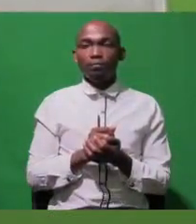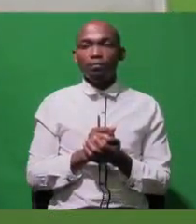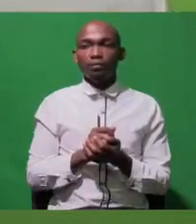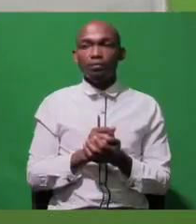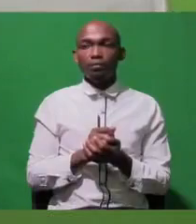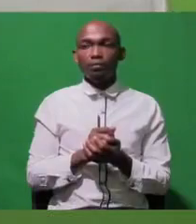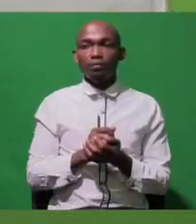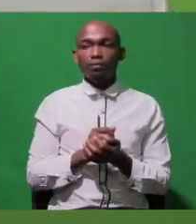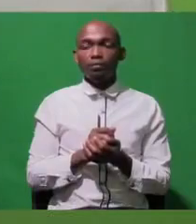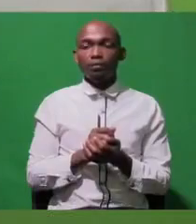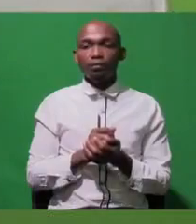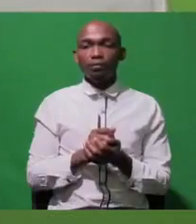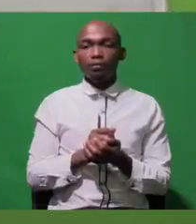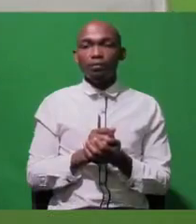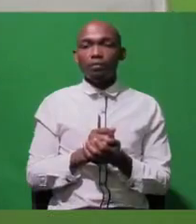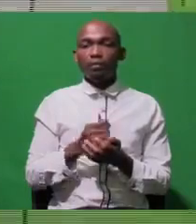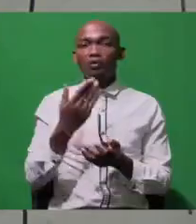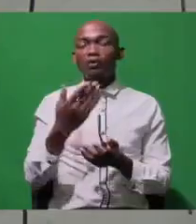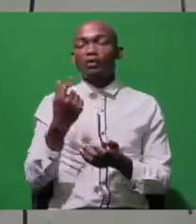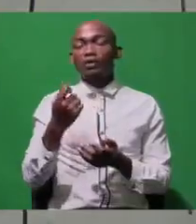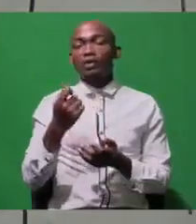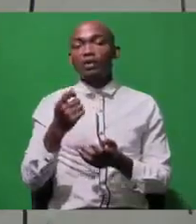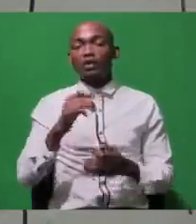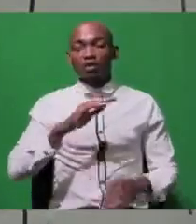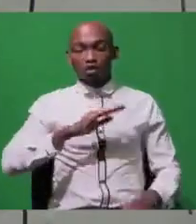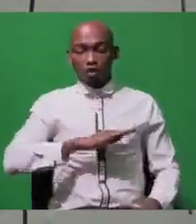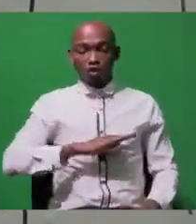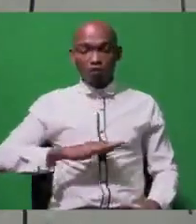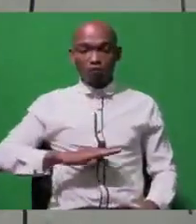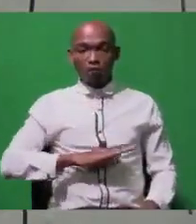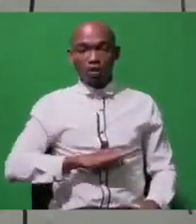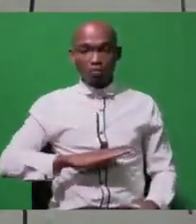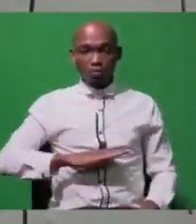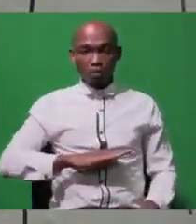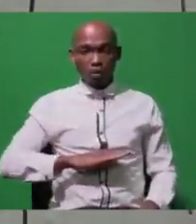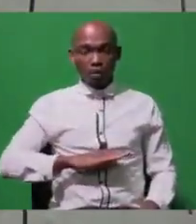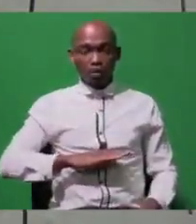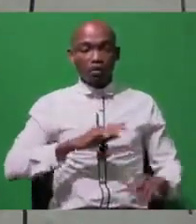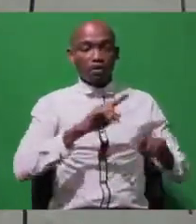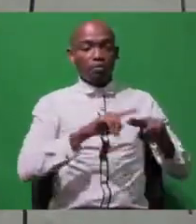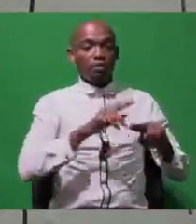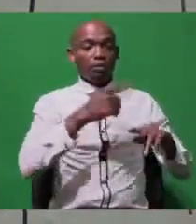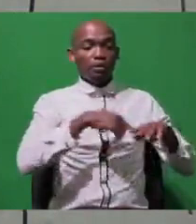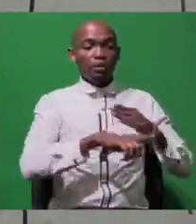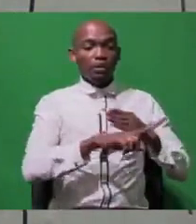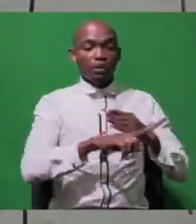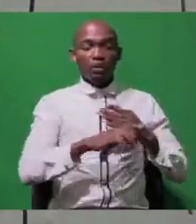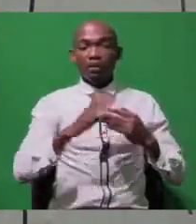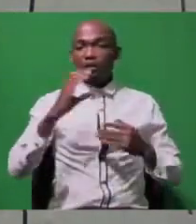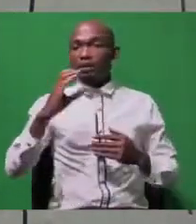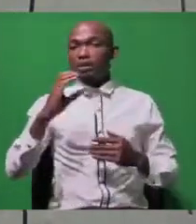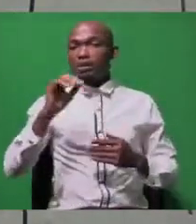bank, how much? You put in a cash column,